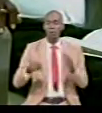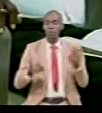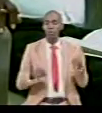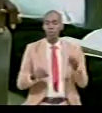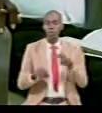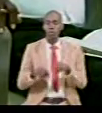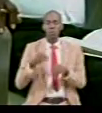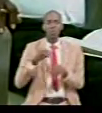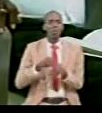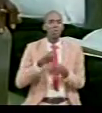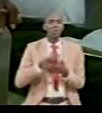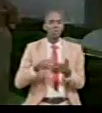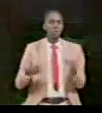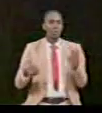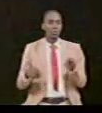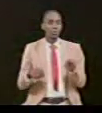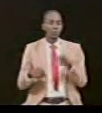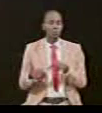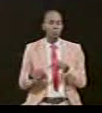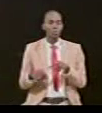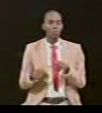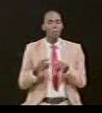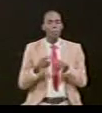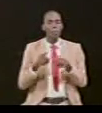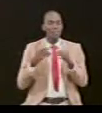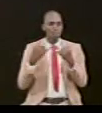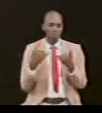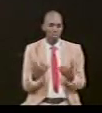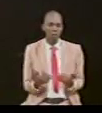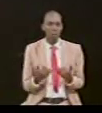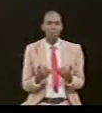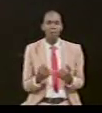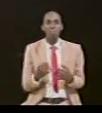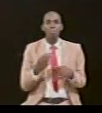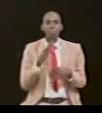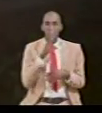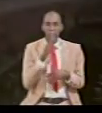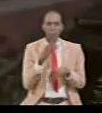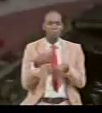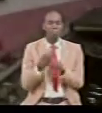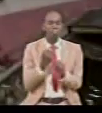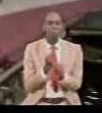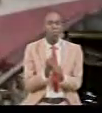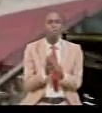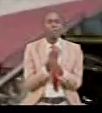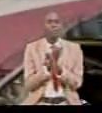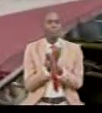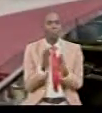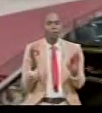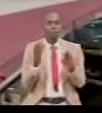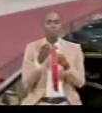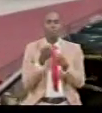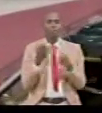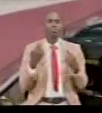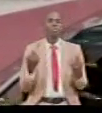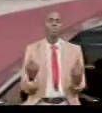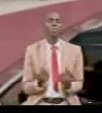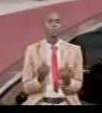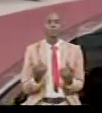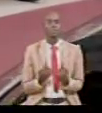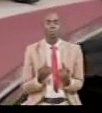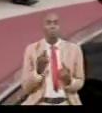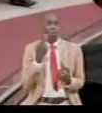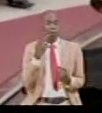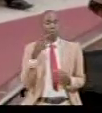verse 22, it says, but now, being made free from sin. Look at Paul